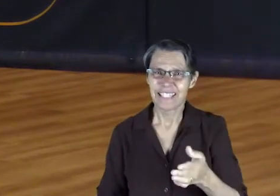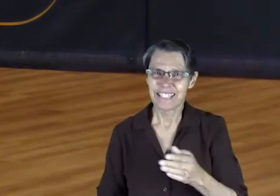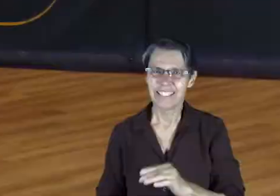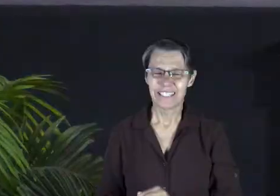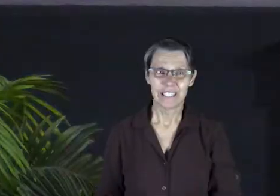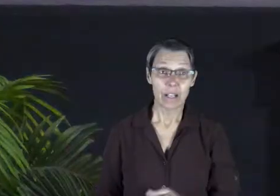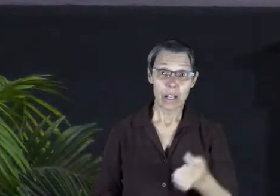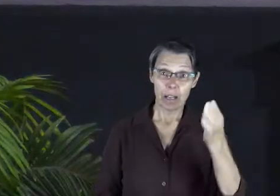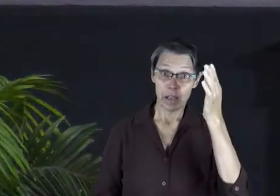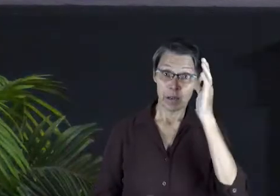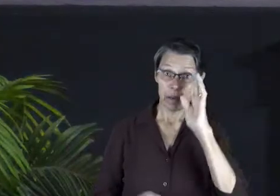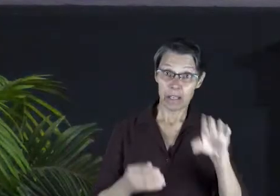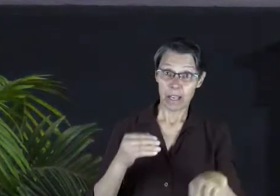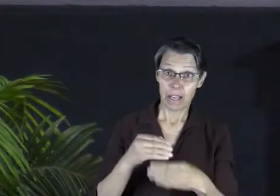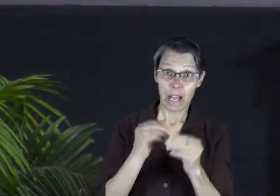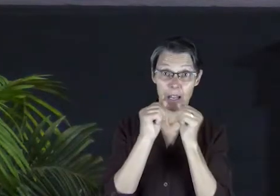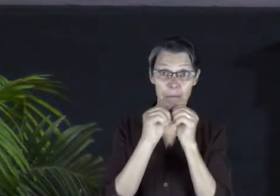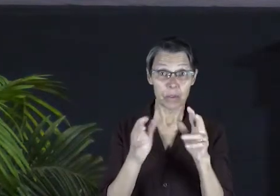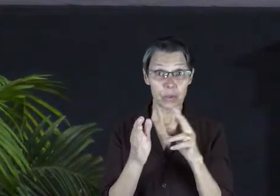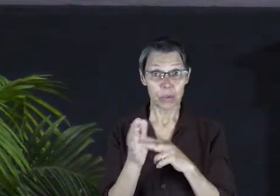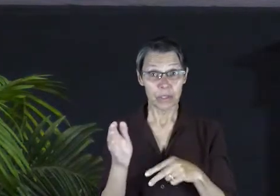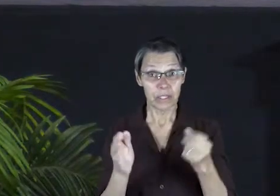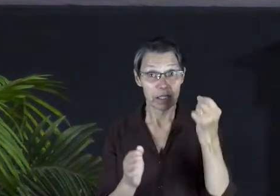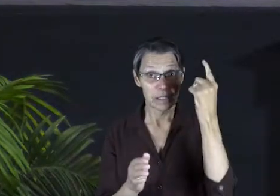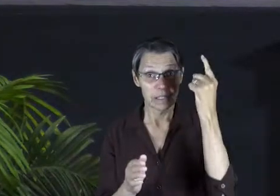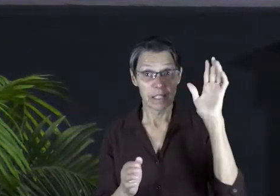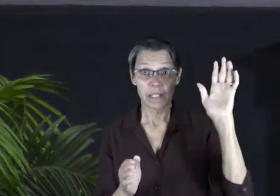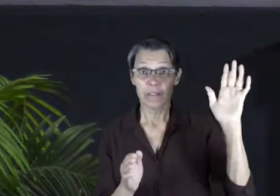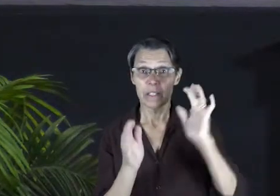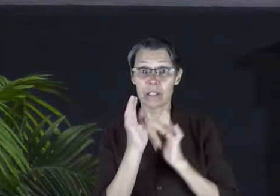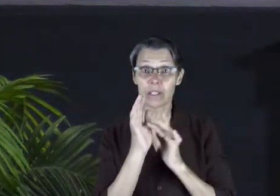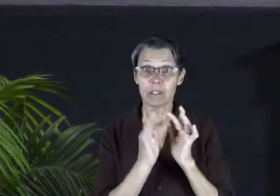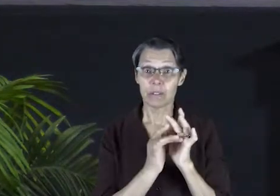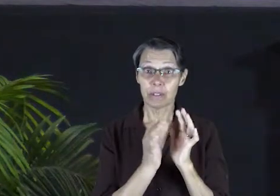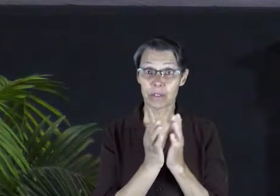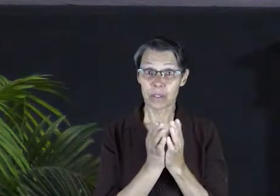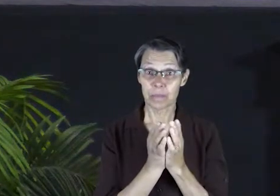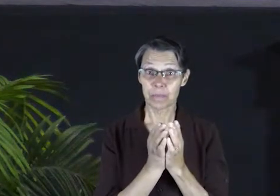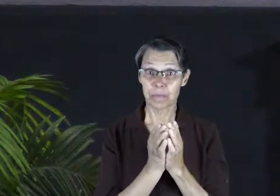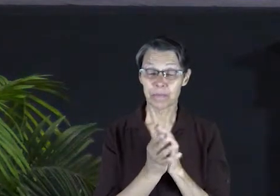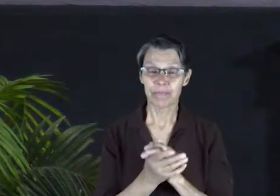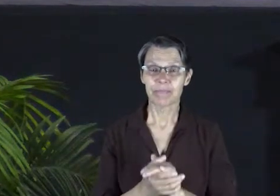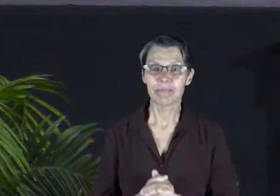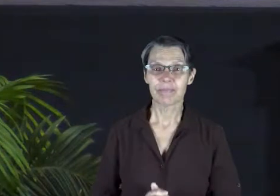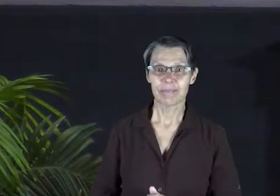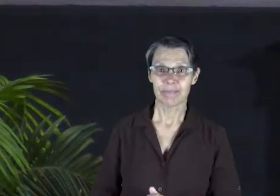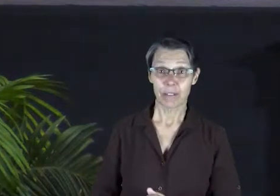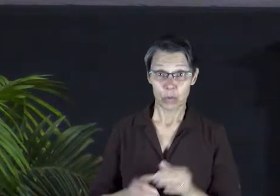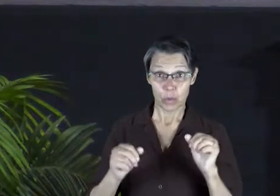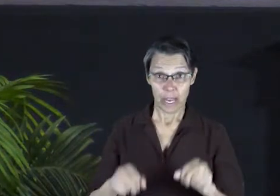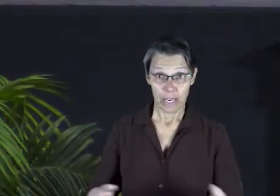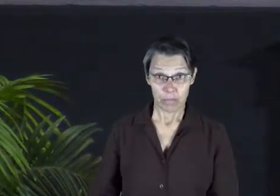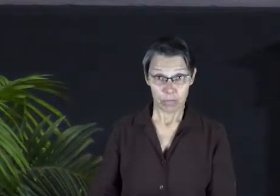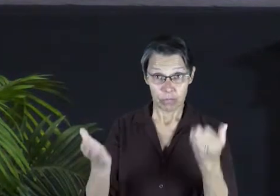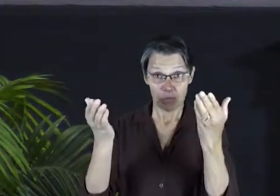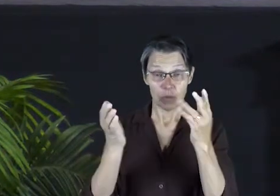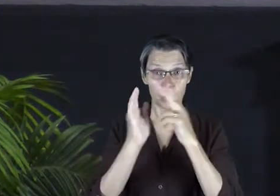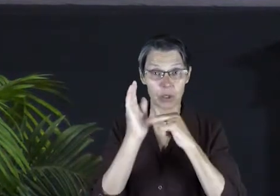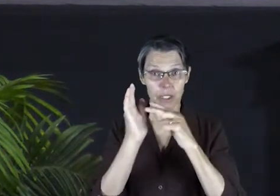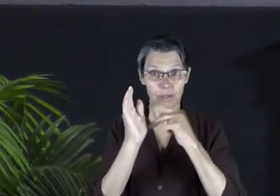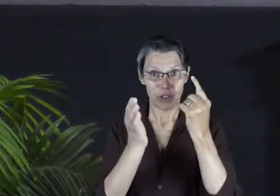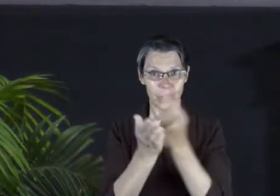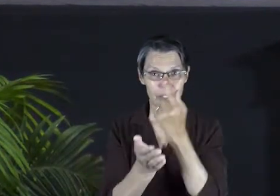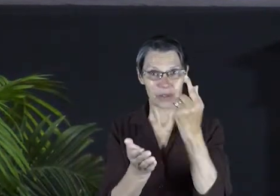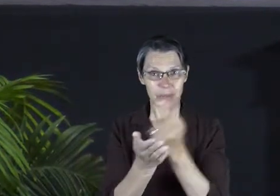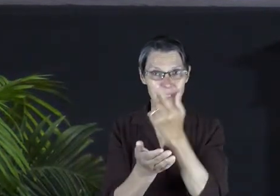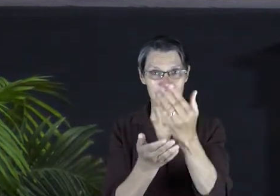heaven." May God add blessing to the reading and the understanding of this scripture. You're invited to stand as you're able for the reading of the